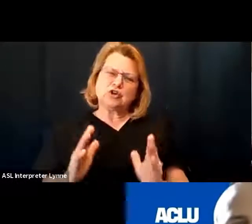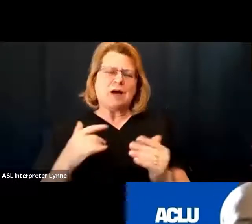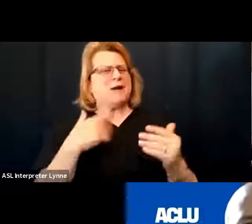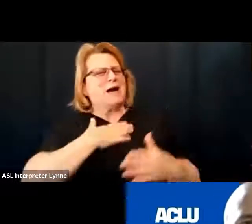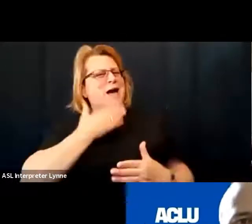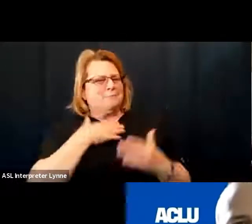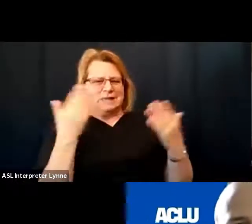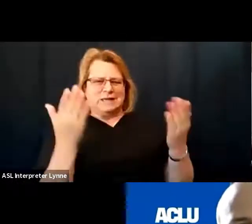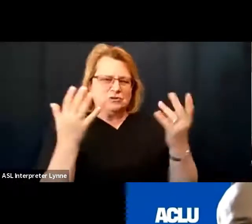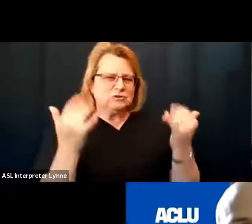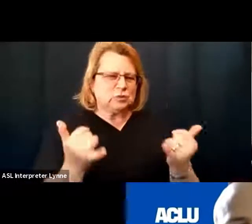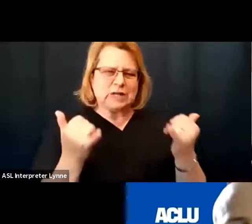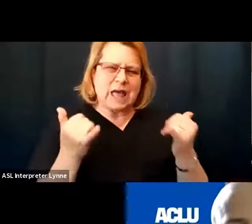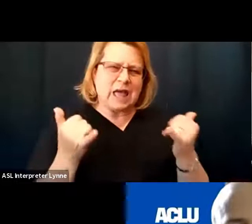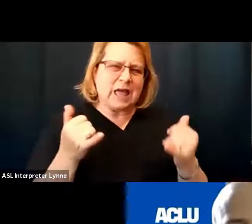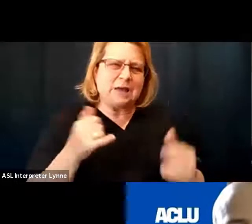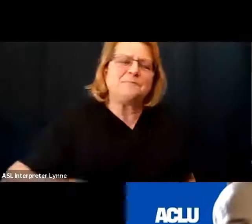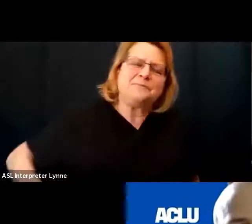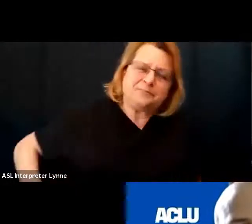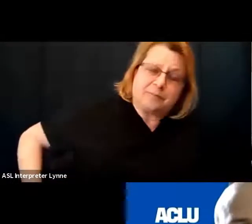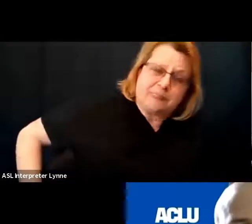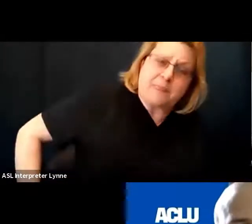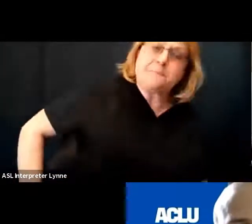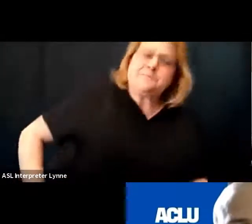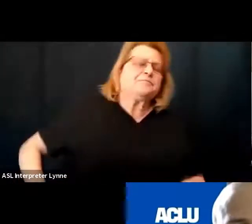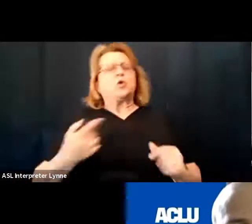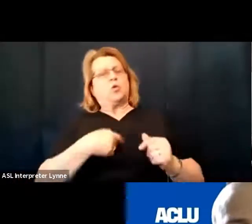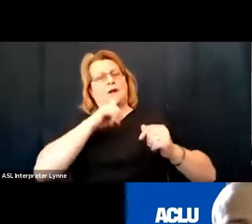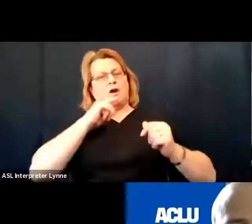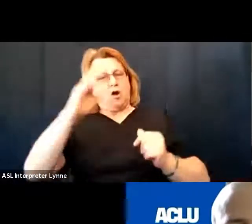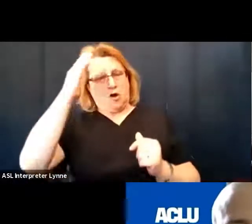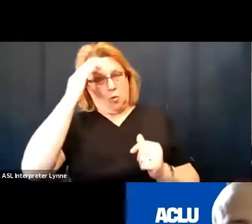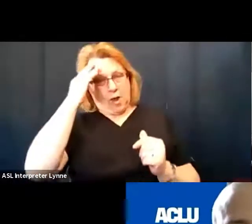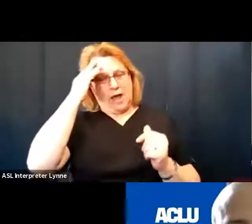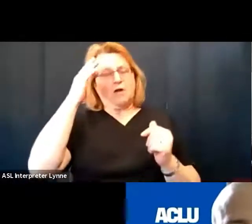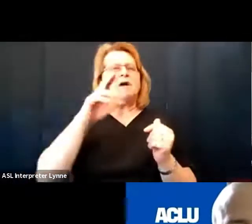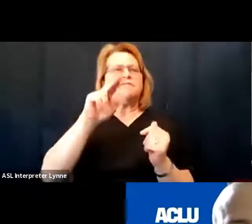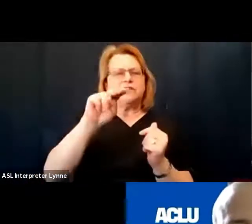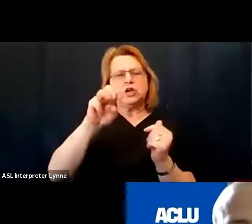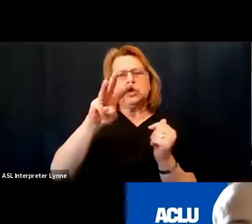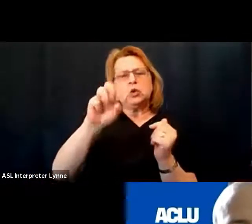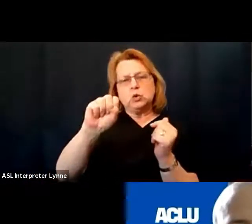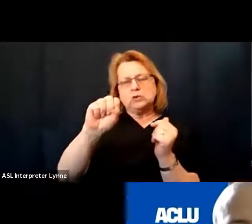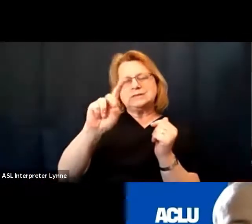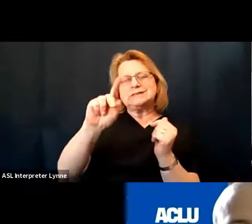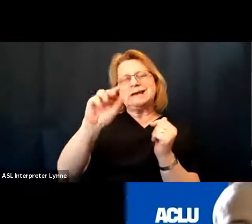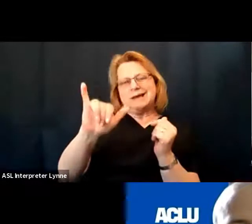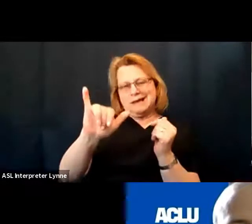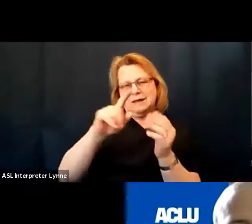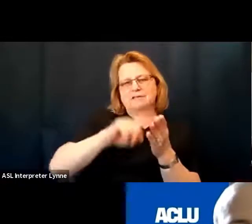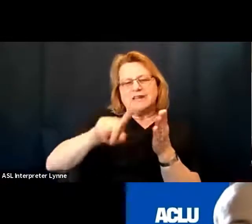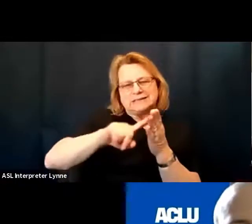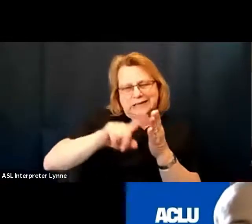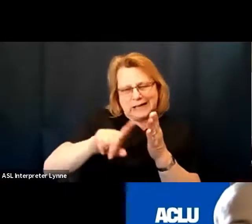today. So we're very aware of the Newsday investigation. Actually, the